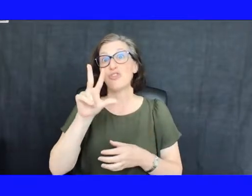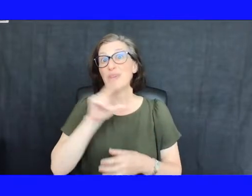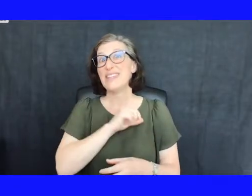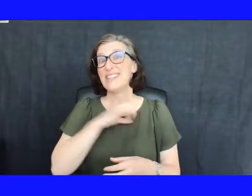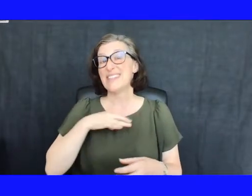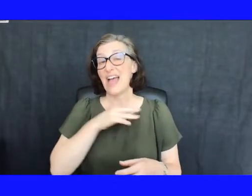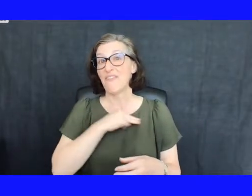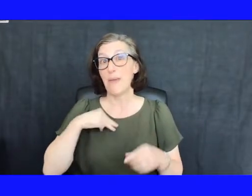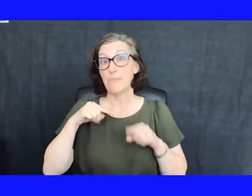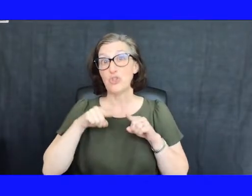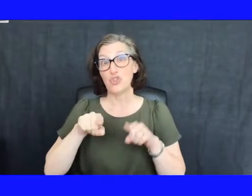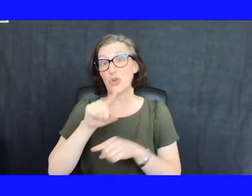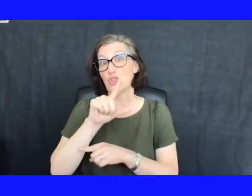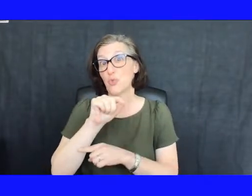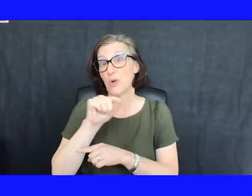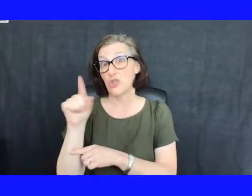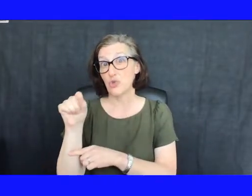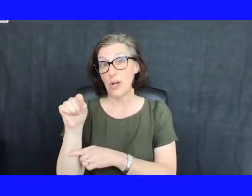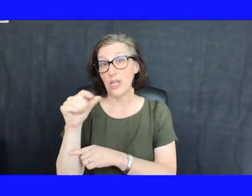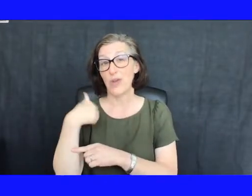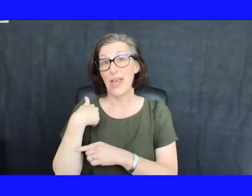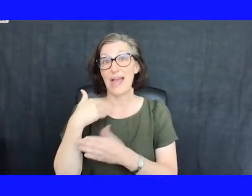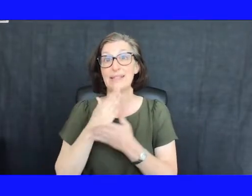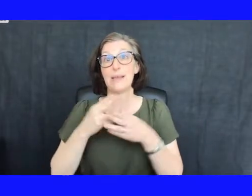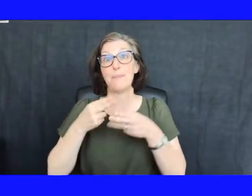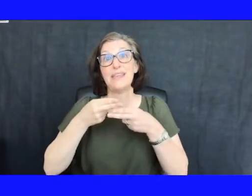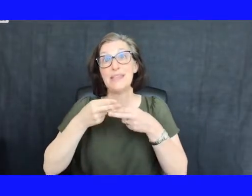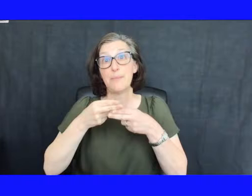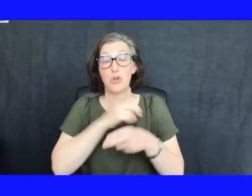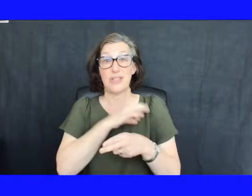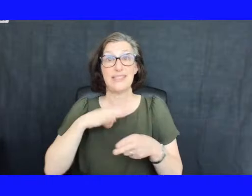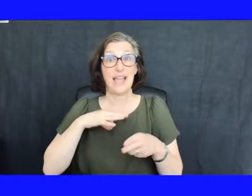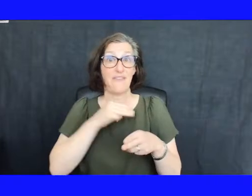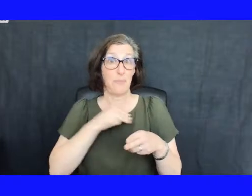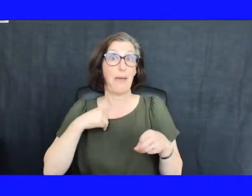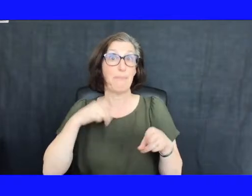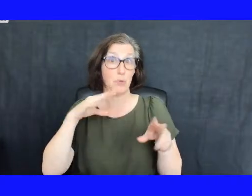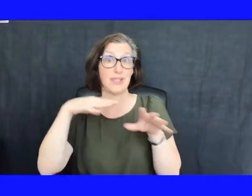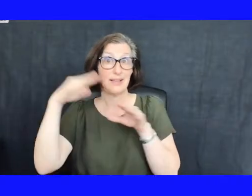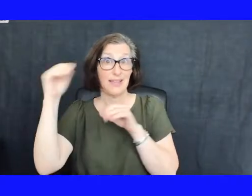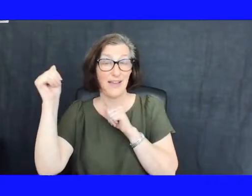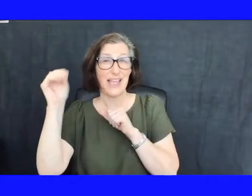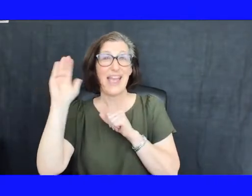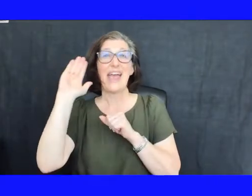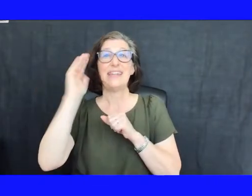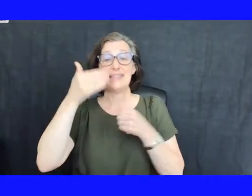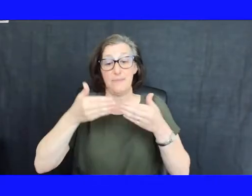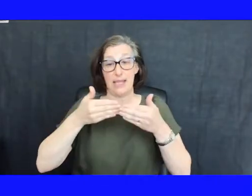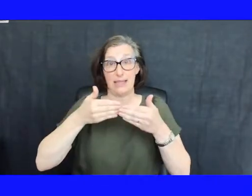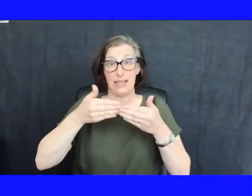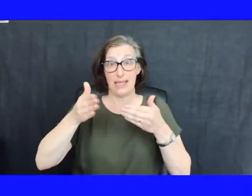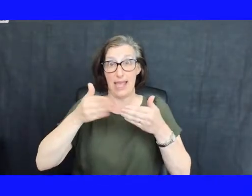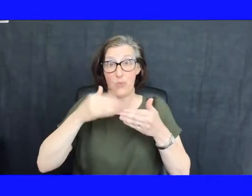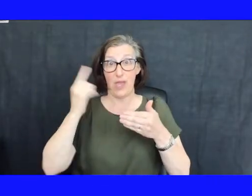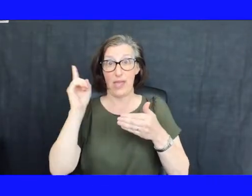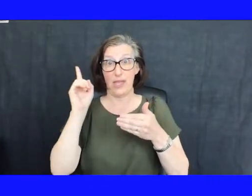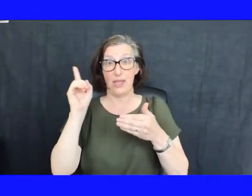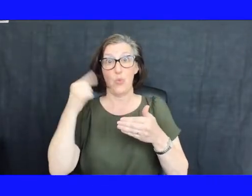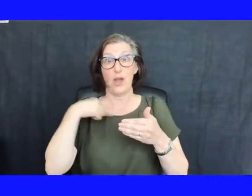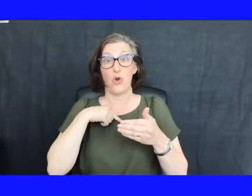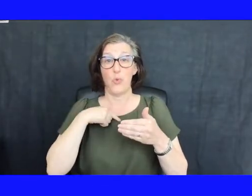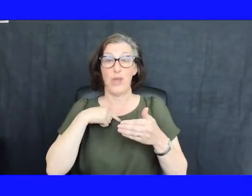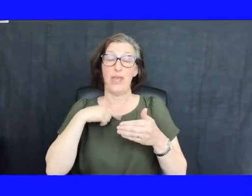pending. I see. And that's for both reasonable accommodations as well as the internal complaint. Yes. Okay.